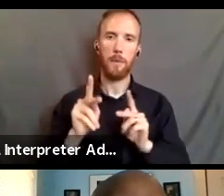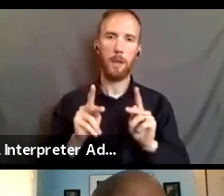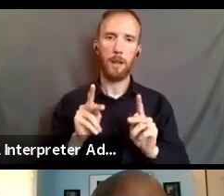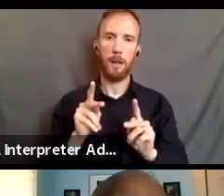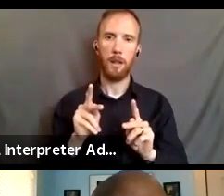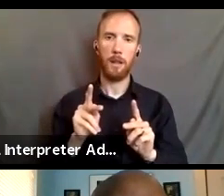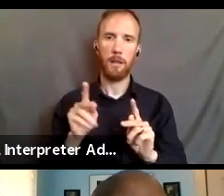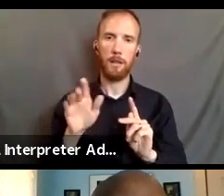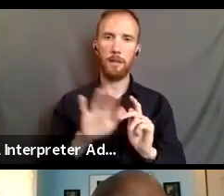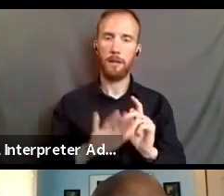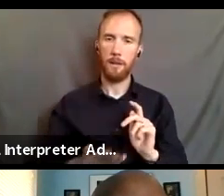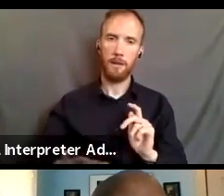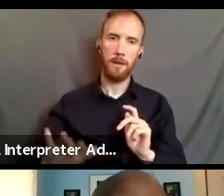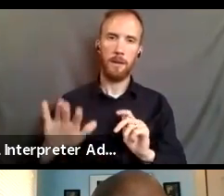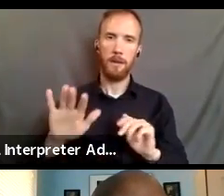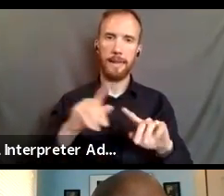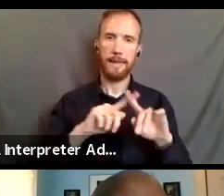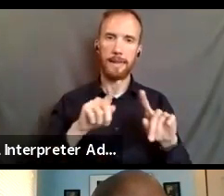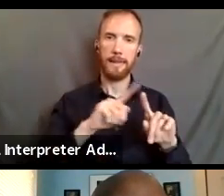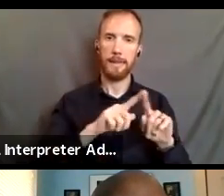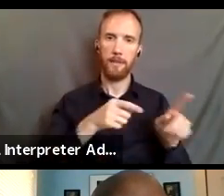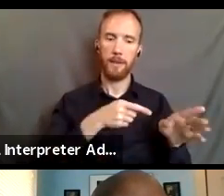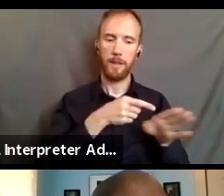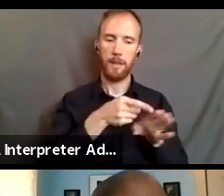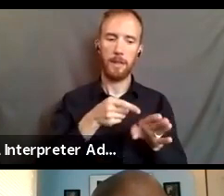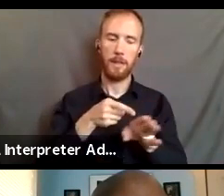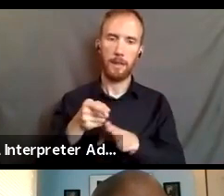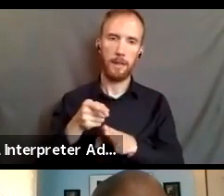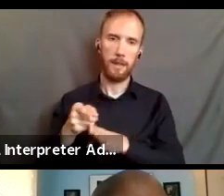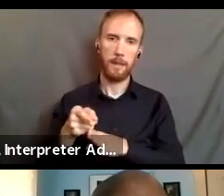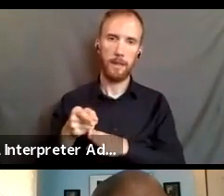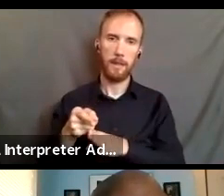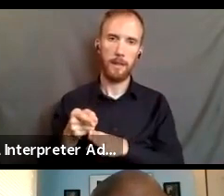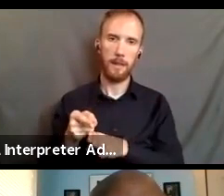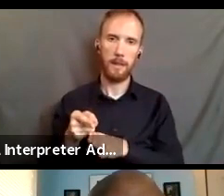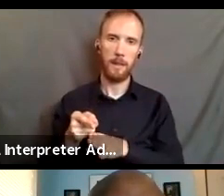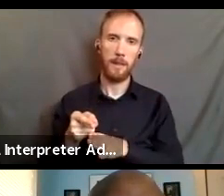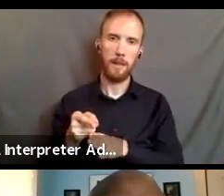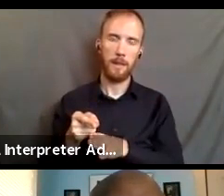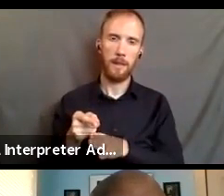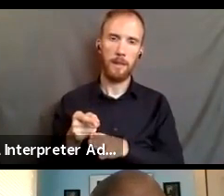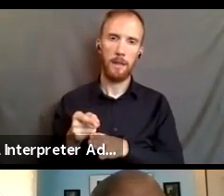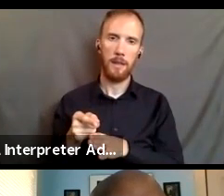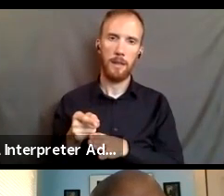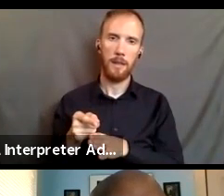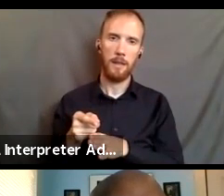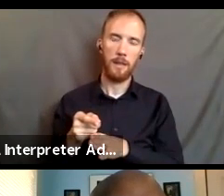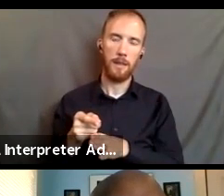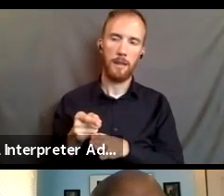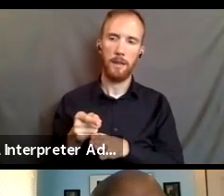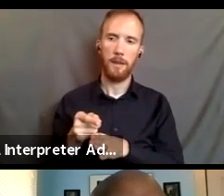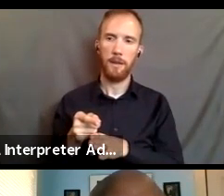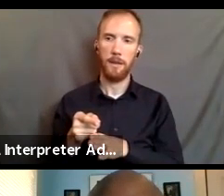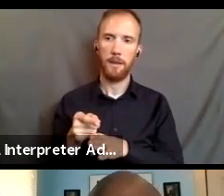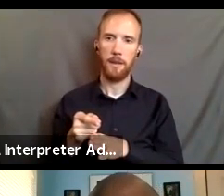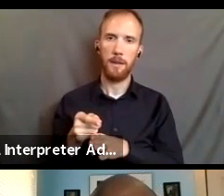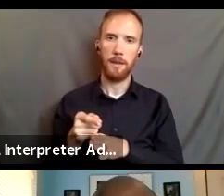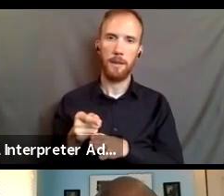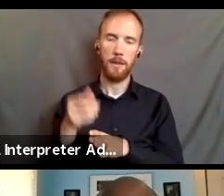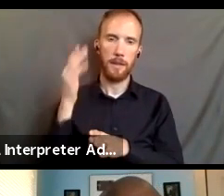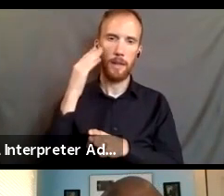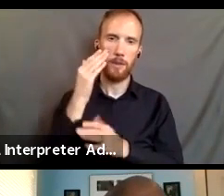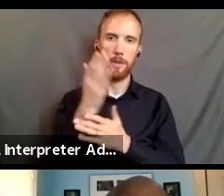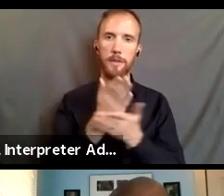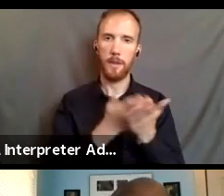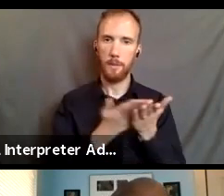have seen that we can adapt some some more easily some less